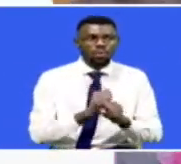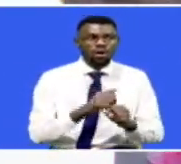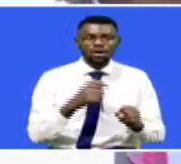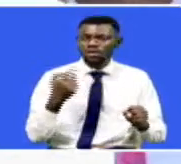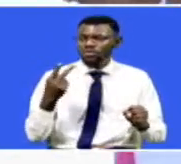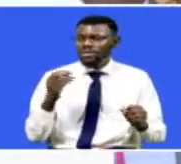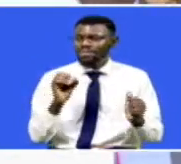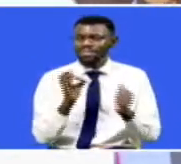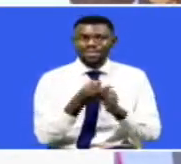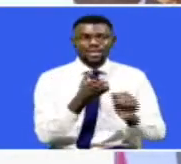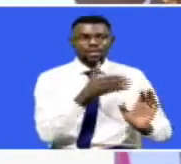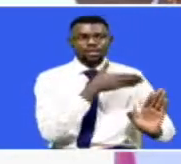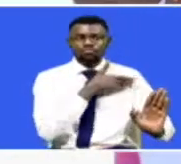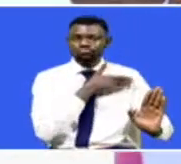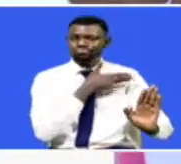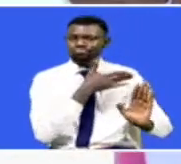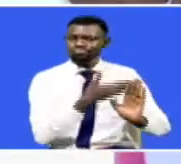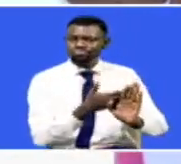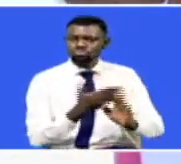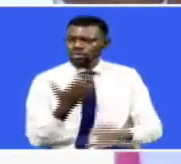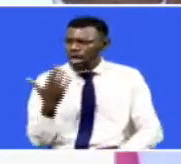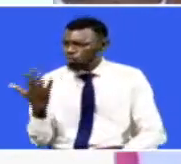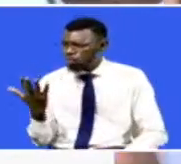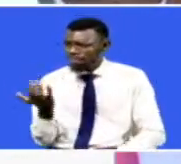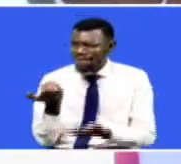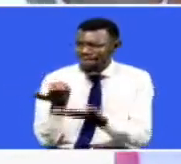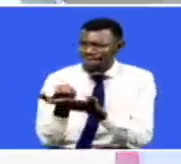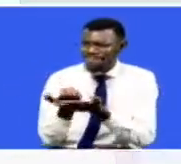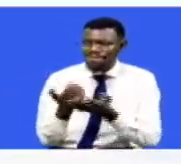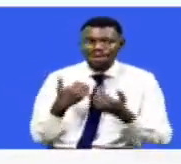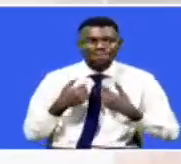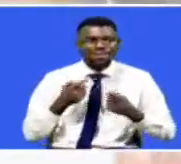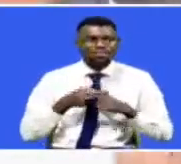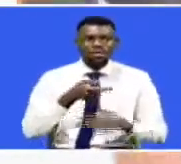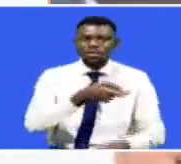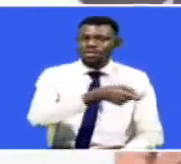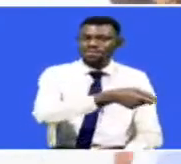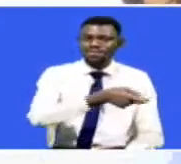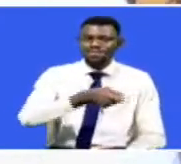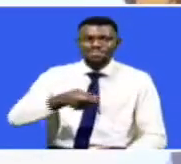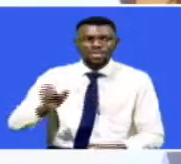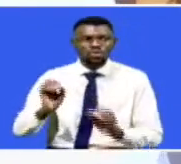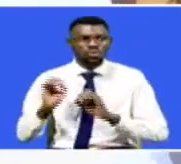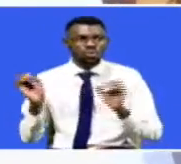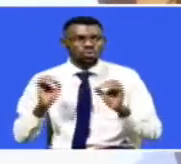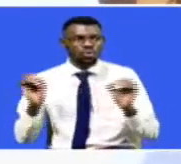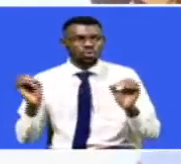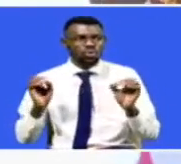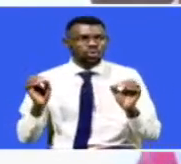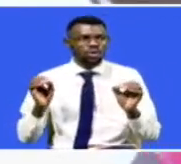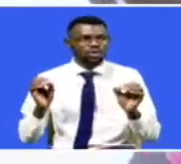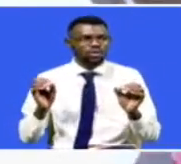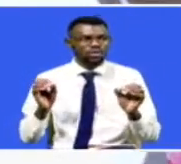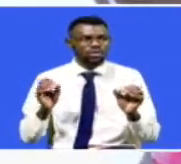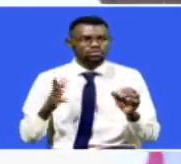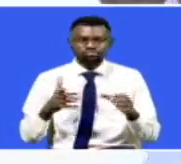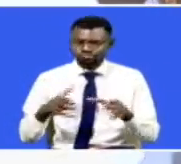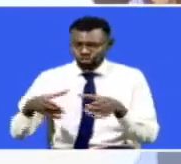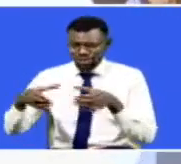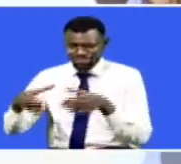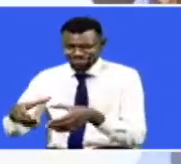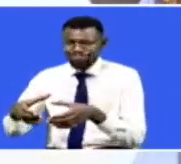2013 na wako na documents, na imagine hawajalipwa. Itashindia kitu moja. The task force